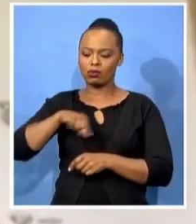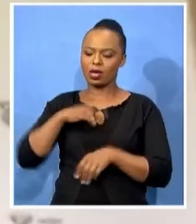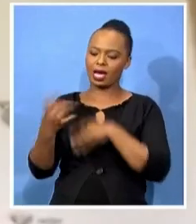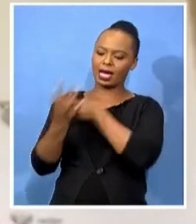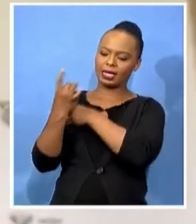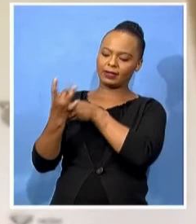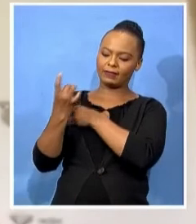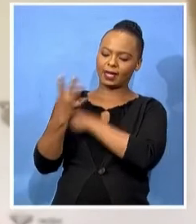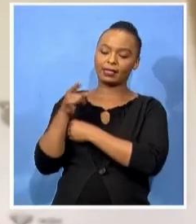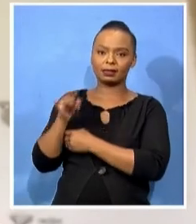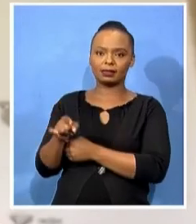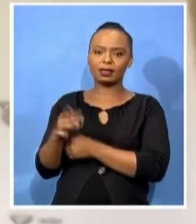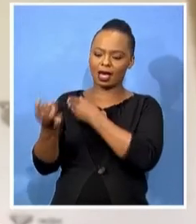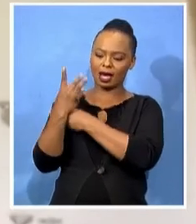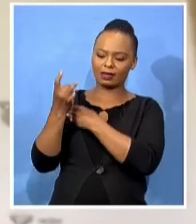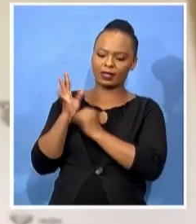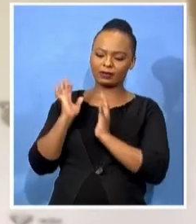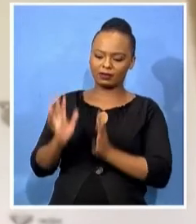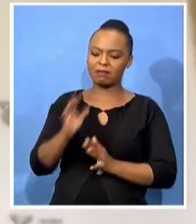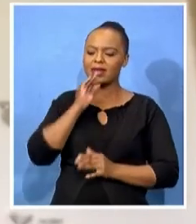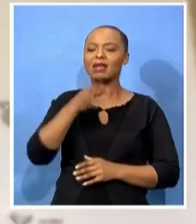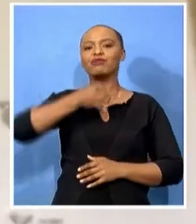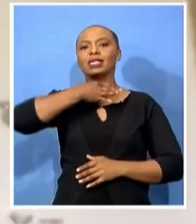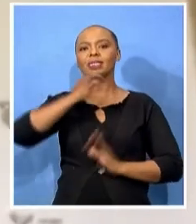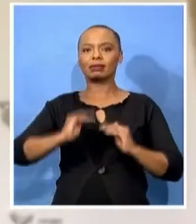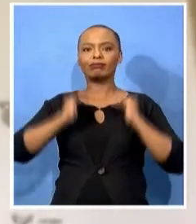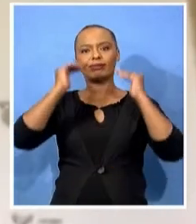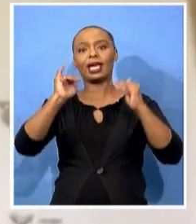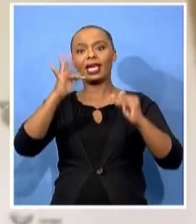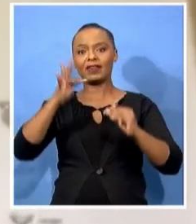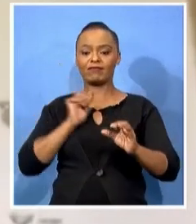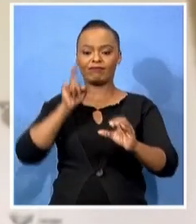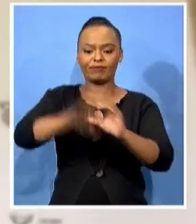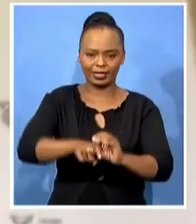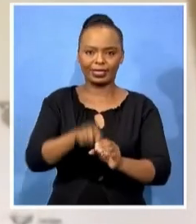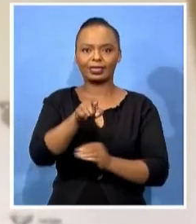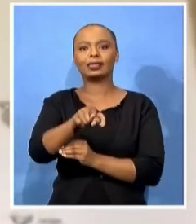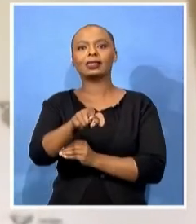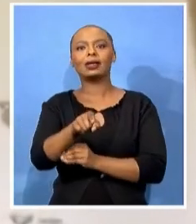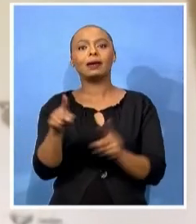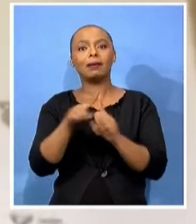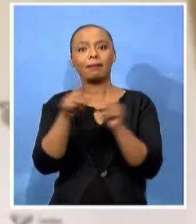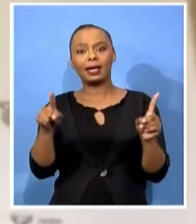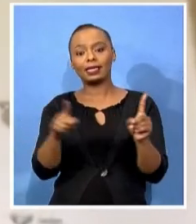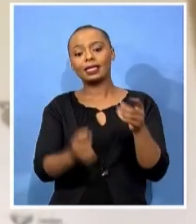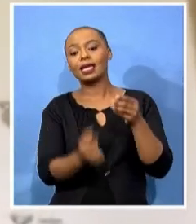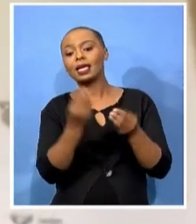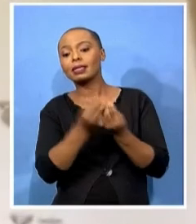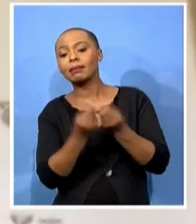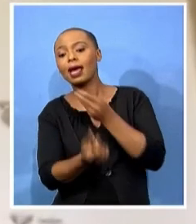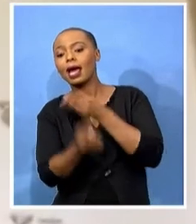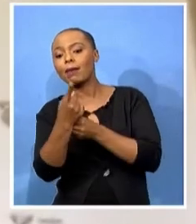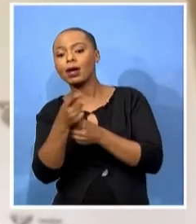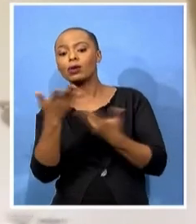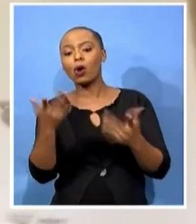But once the outcomes were beginning to come out in terms of the success of the various